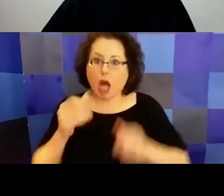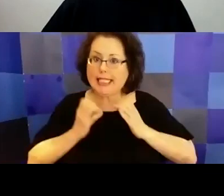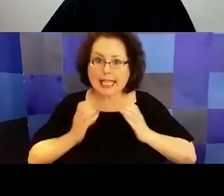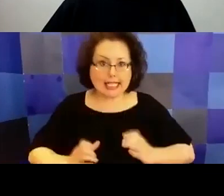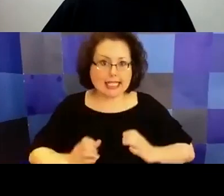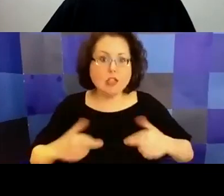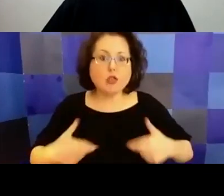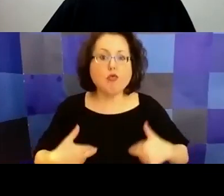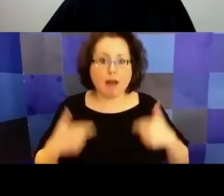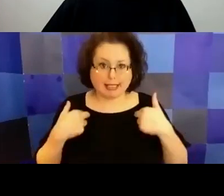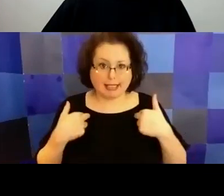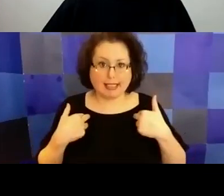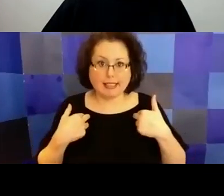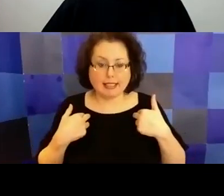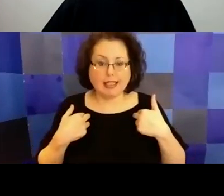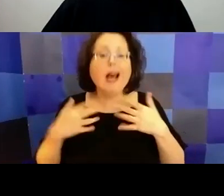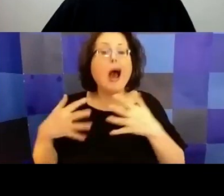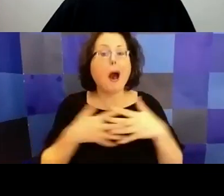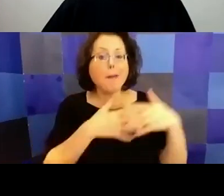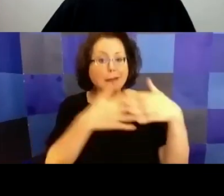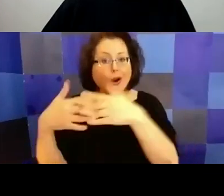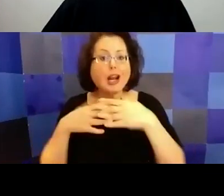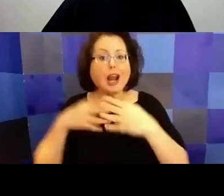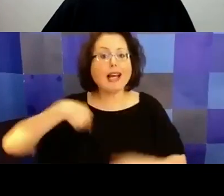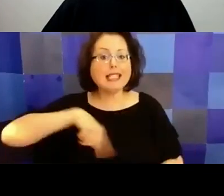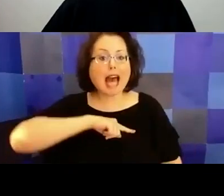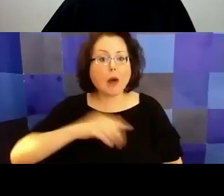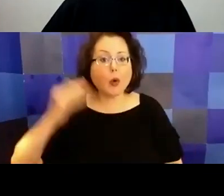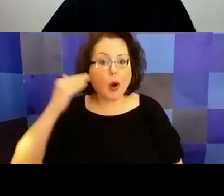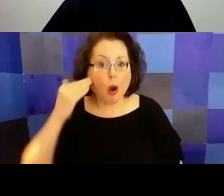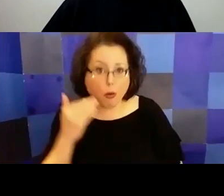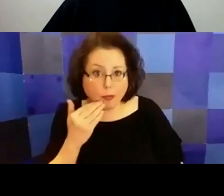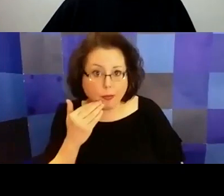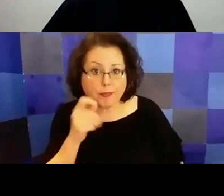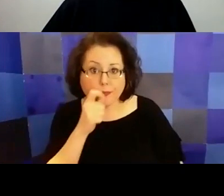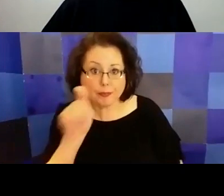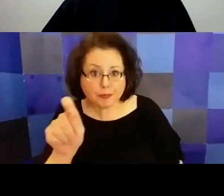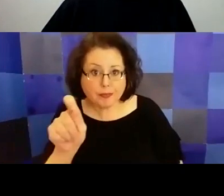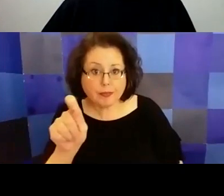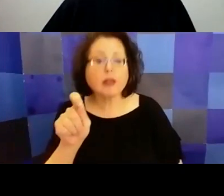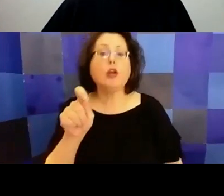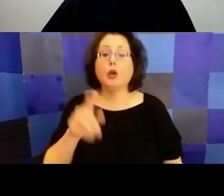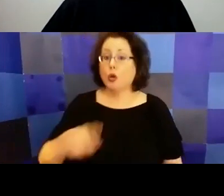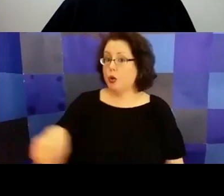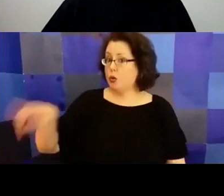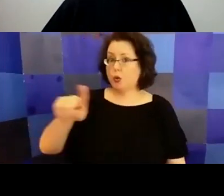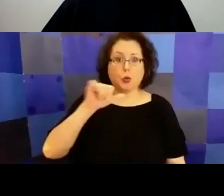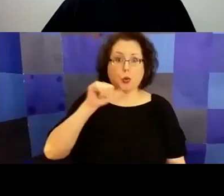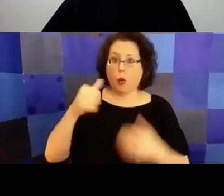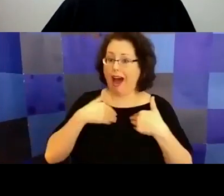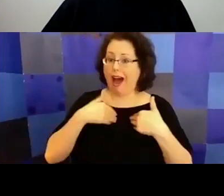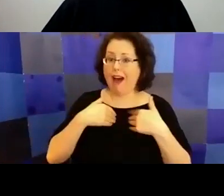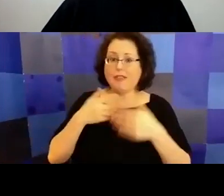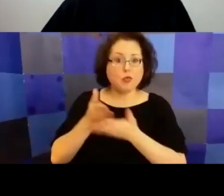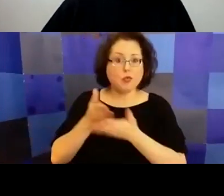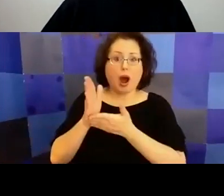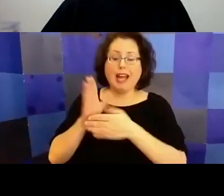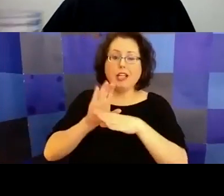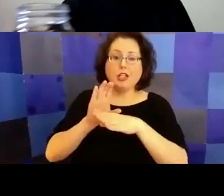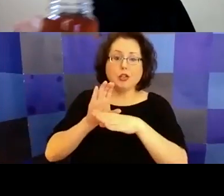residents. America is our home. You do not have the right to force titles upon